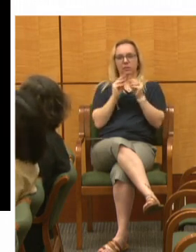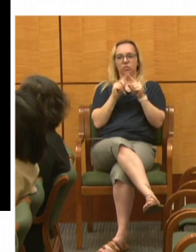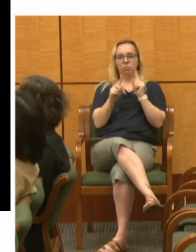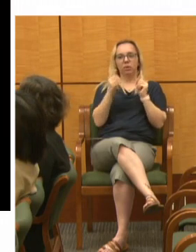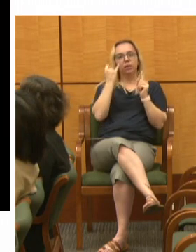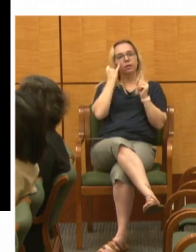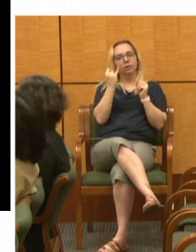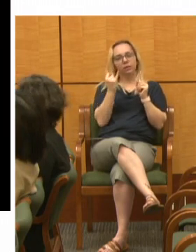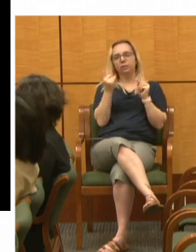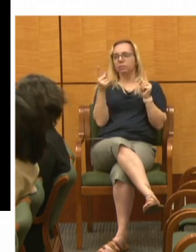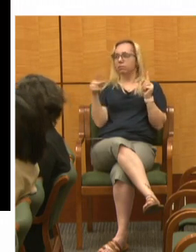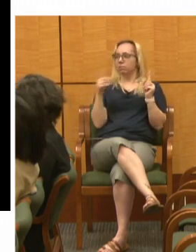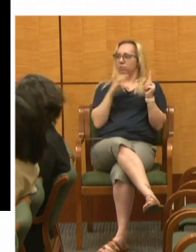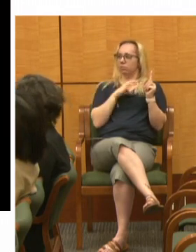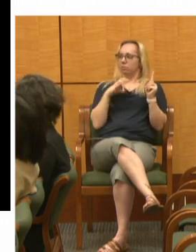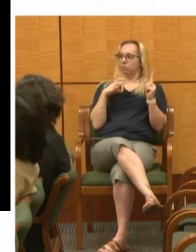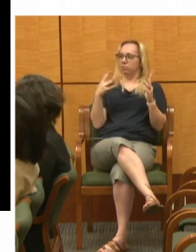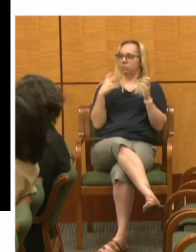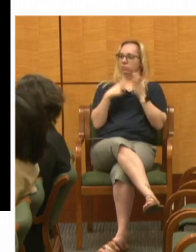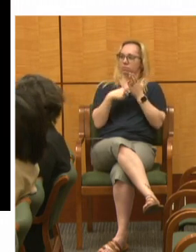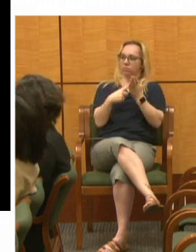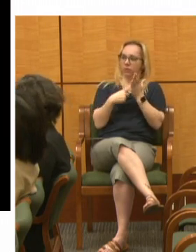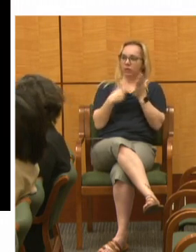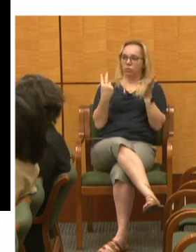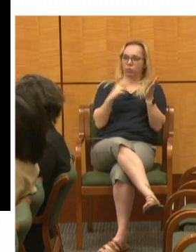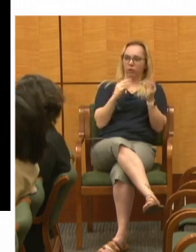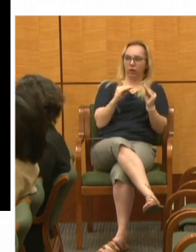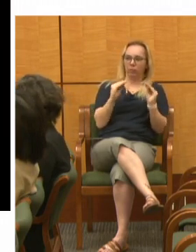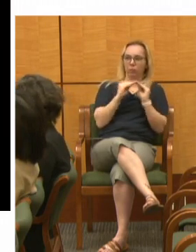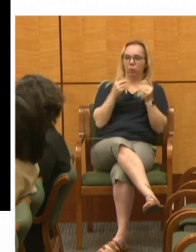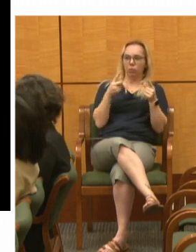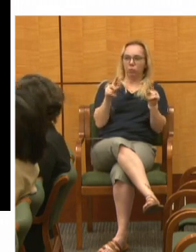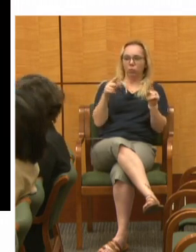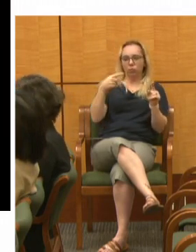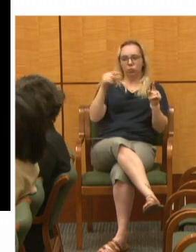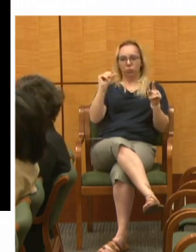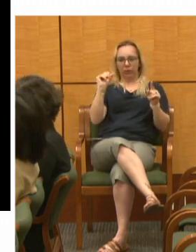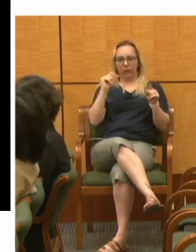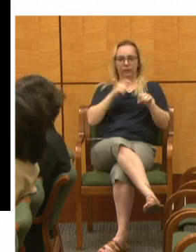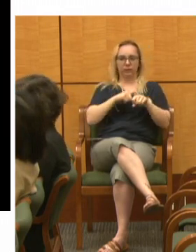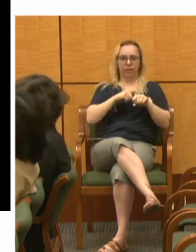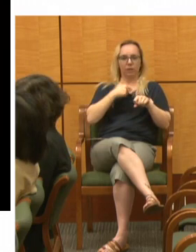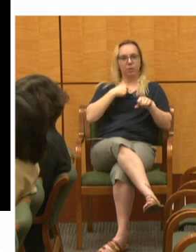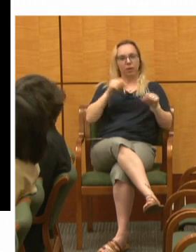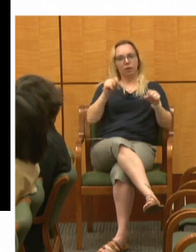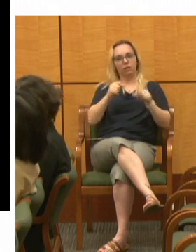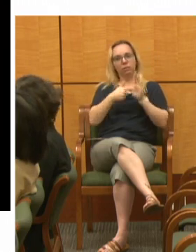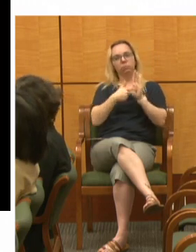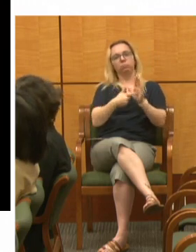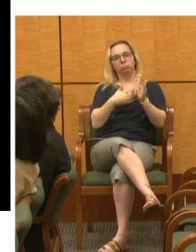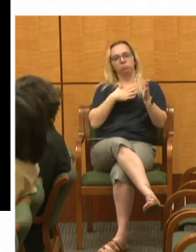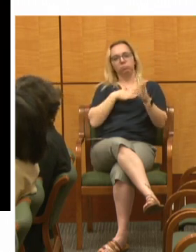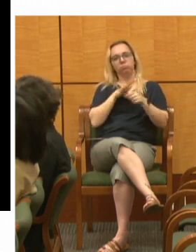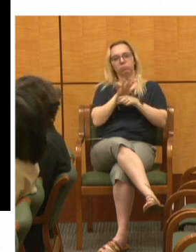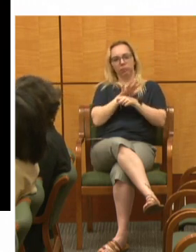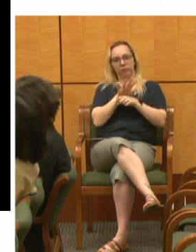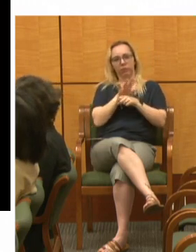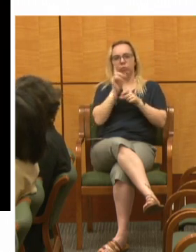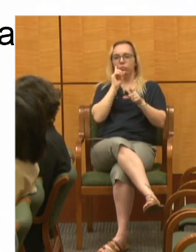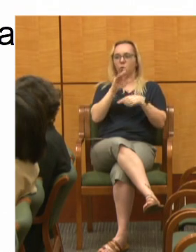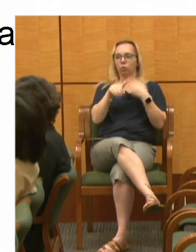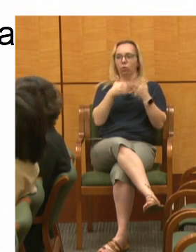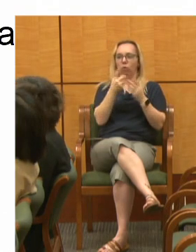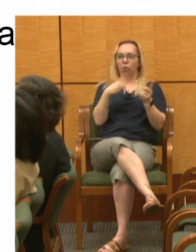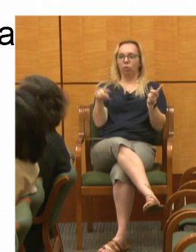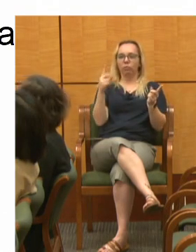that the committee wants to discuss or look at further during the Q&A time, I'll be happy to come back and show these videos for all of you to